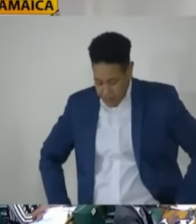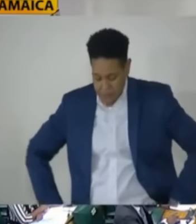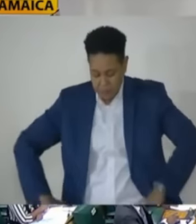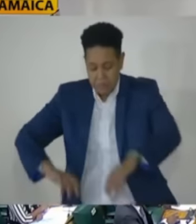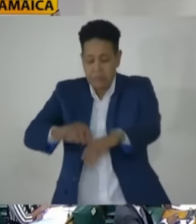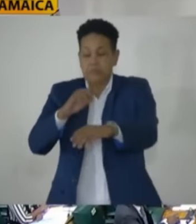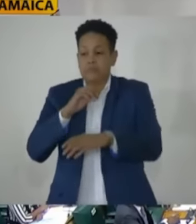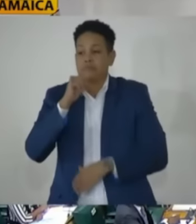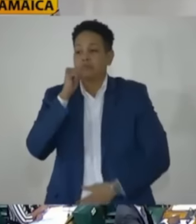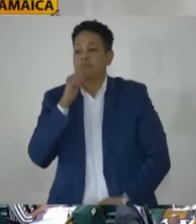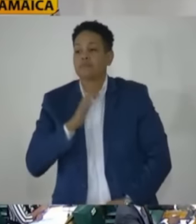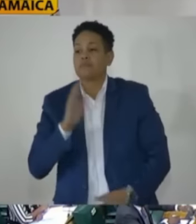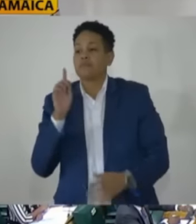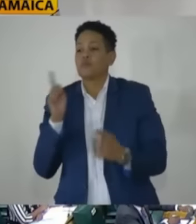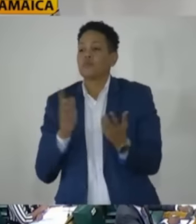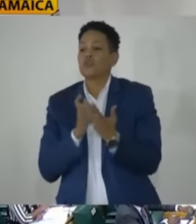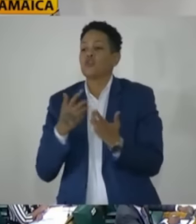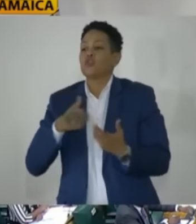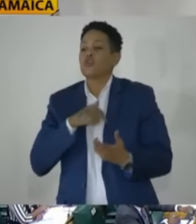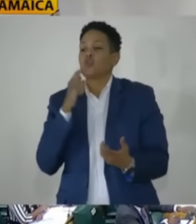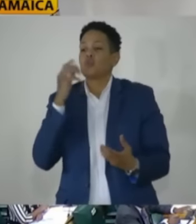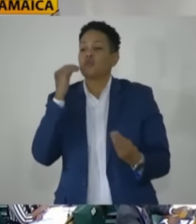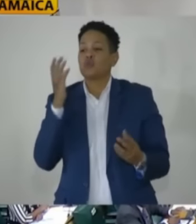Madam Speaker.